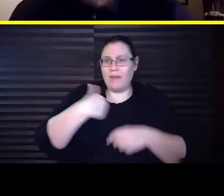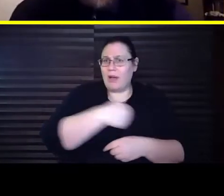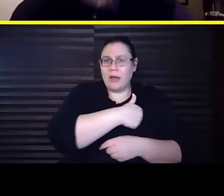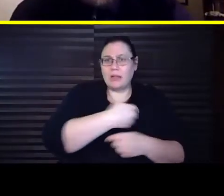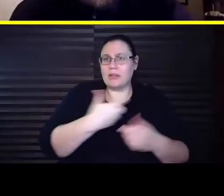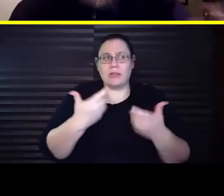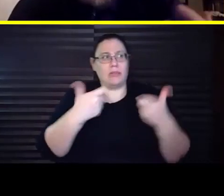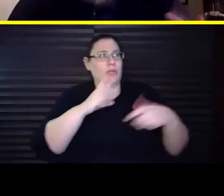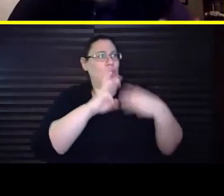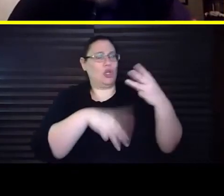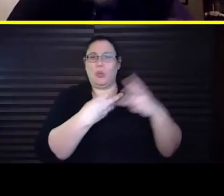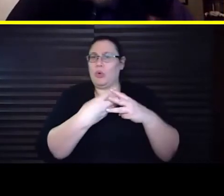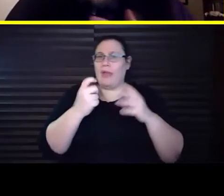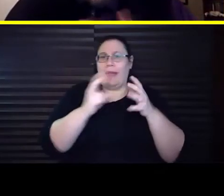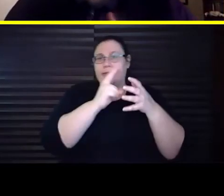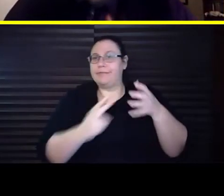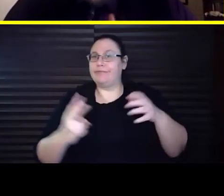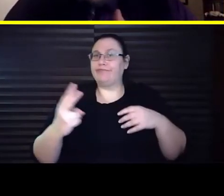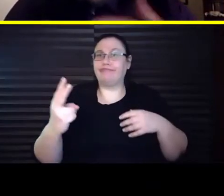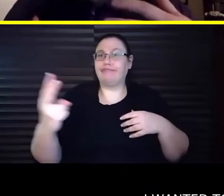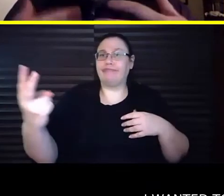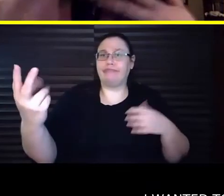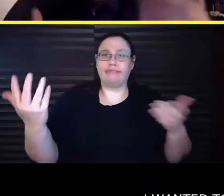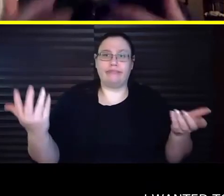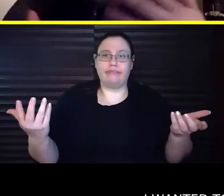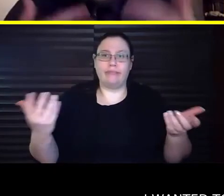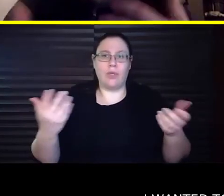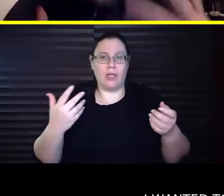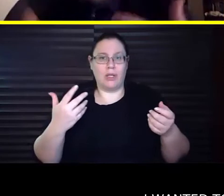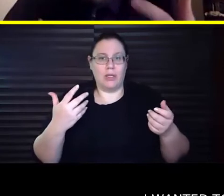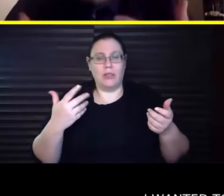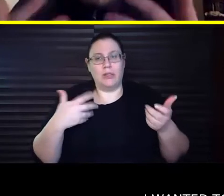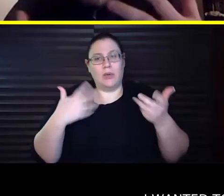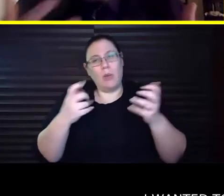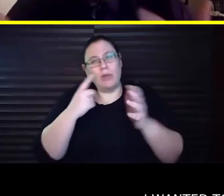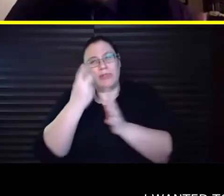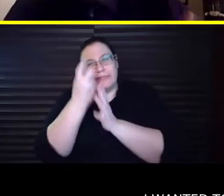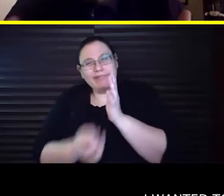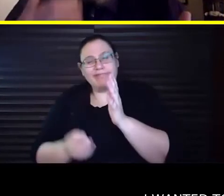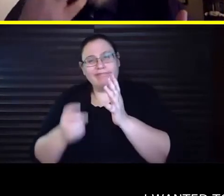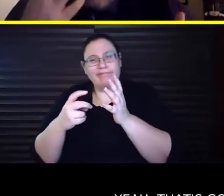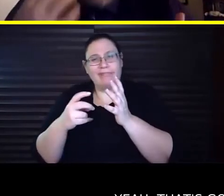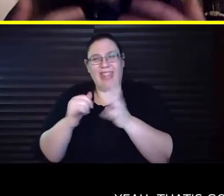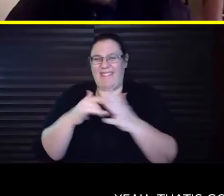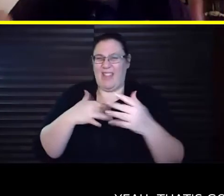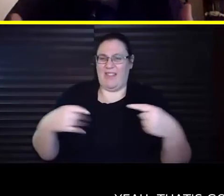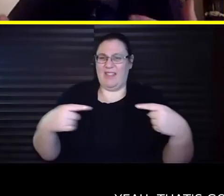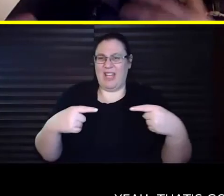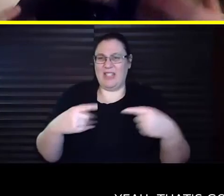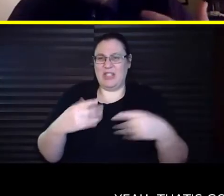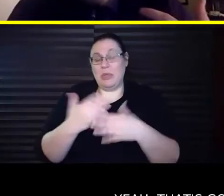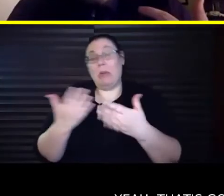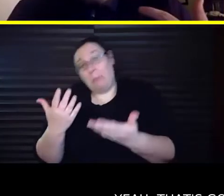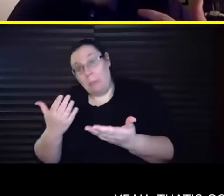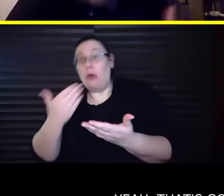larger world. And so I just want to sort of delve into the kind of tension there between, yes, it is good that we